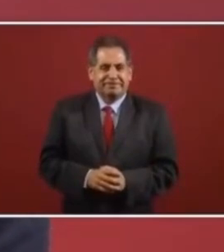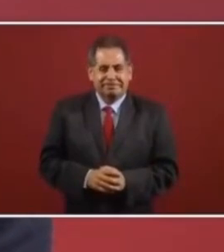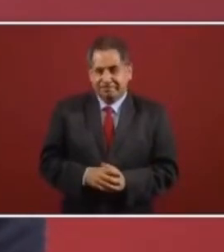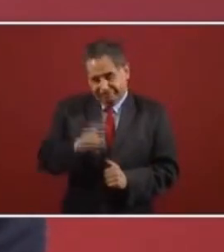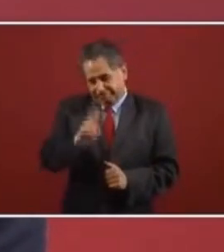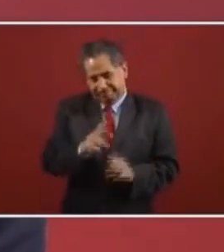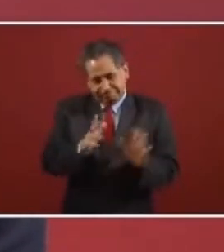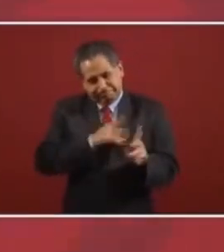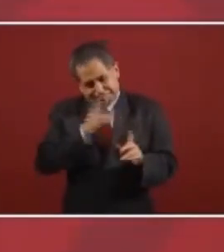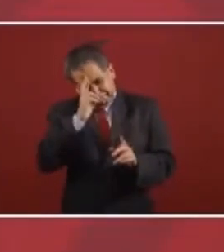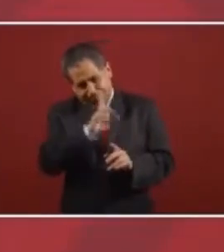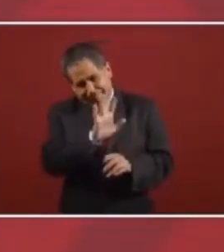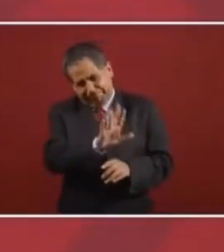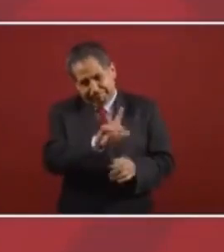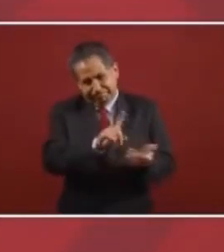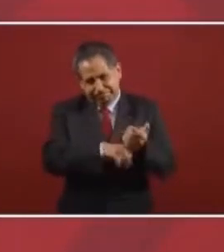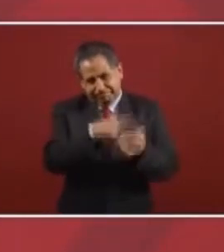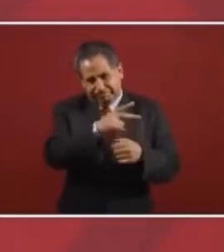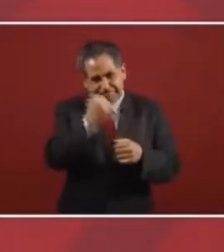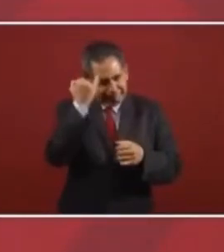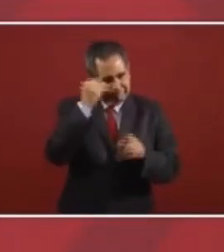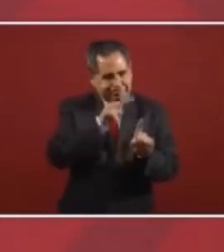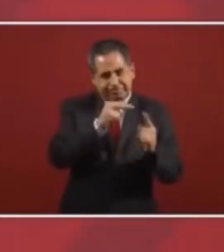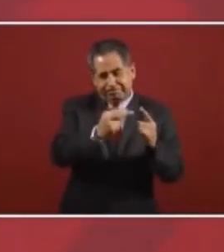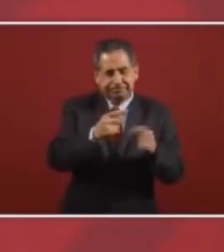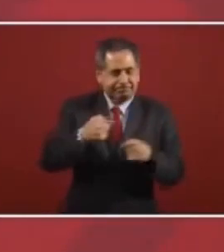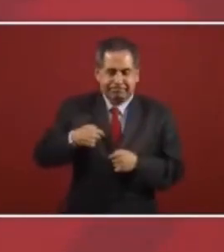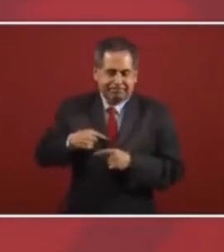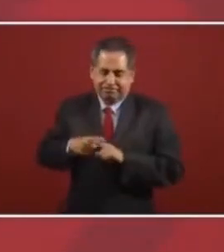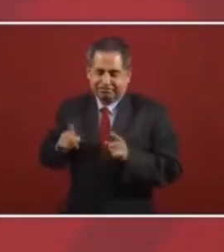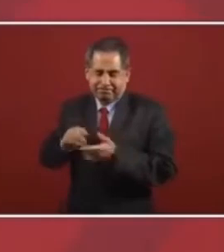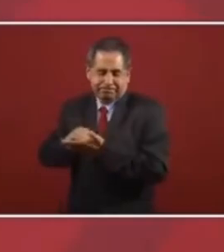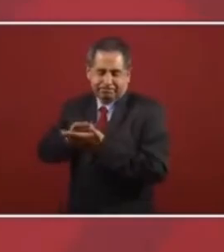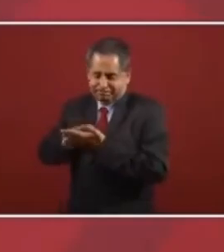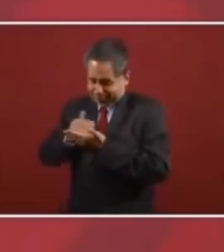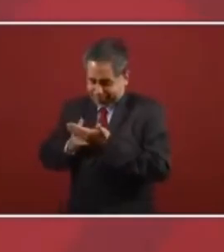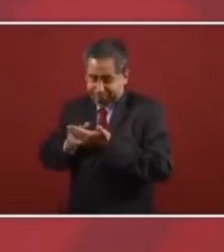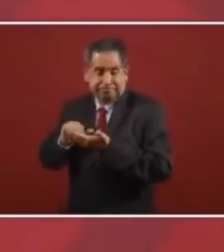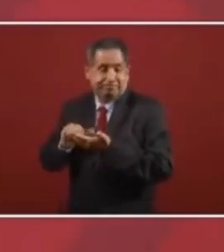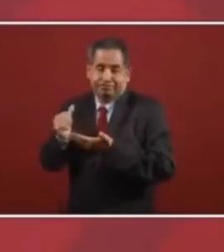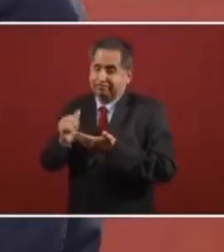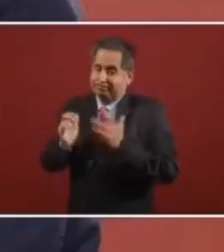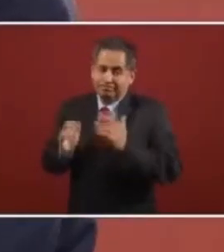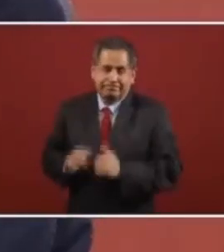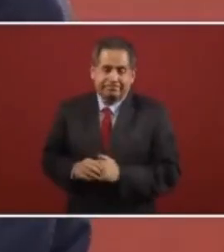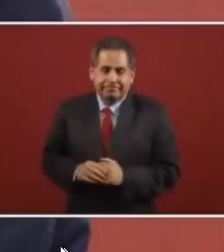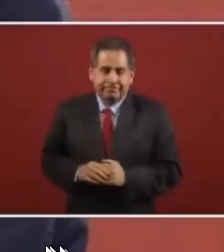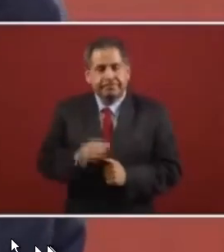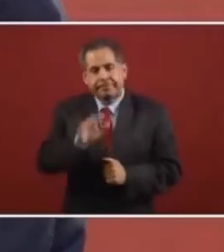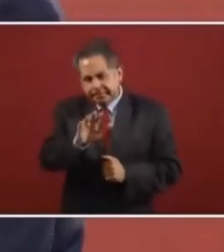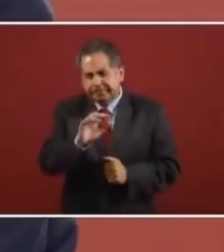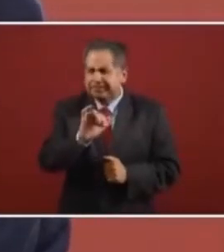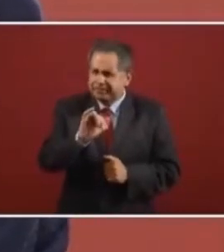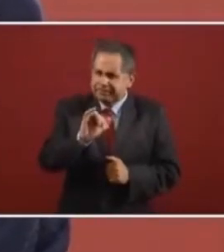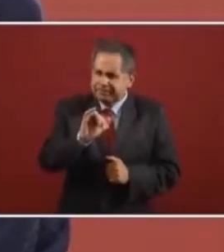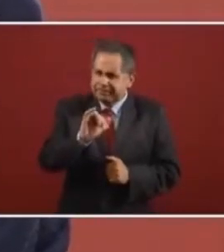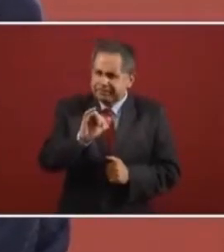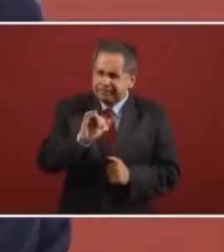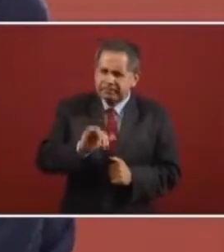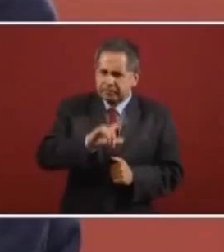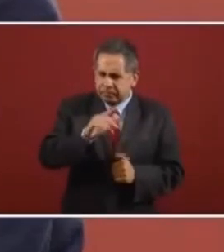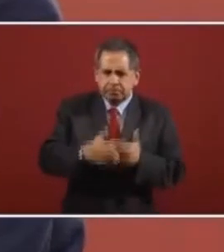Pero respeto mucho pues, ese punto de vista y sí, en but I efecto, respect hemos that point of view very much. en echar